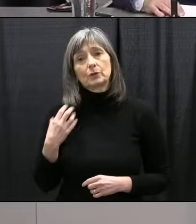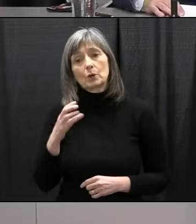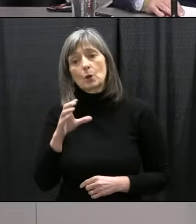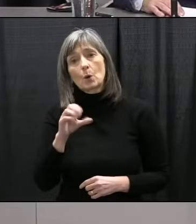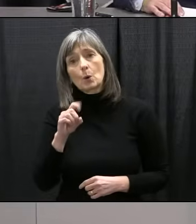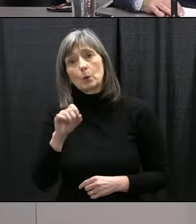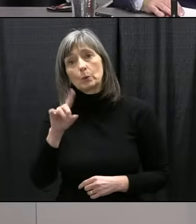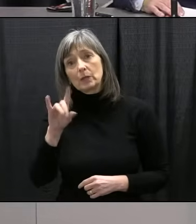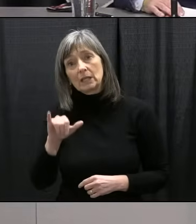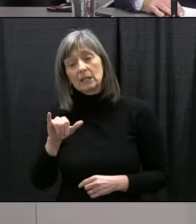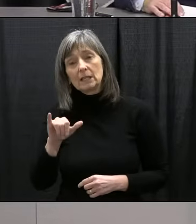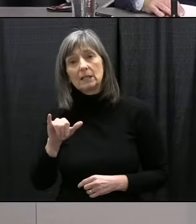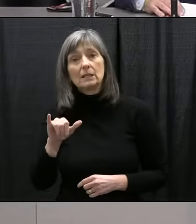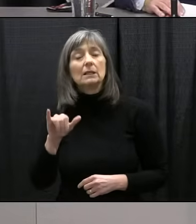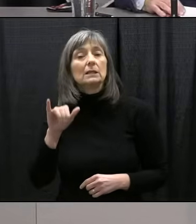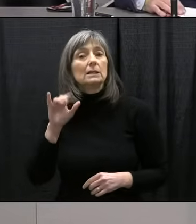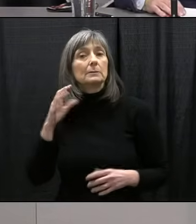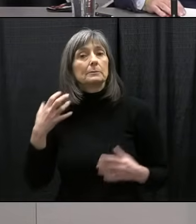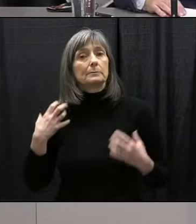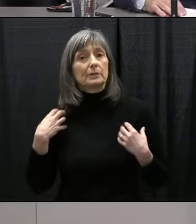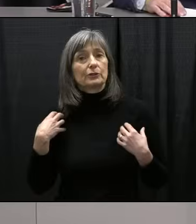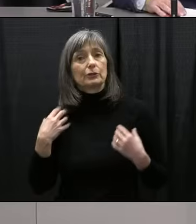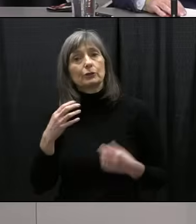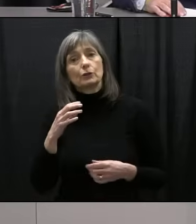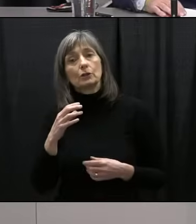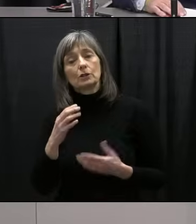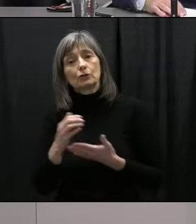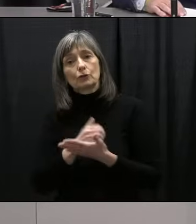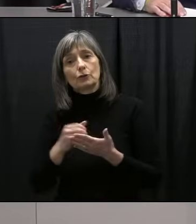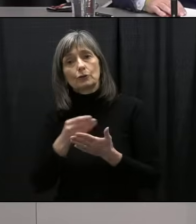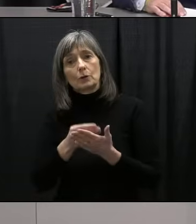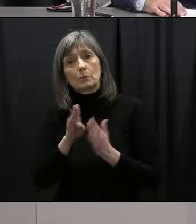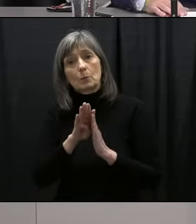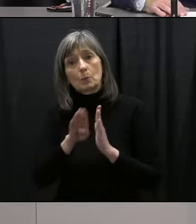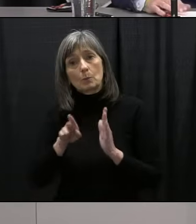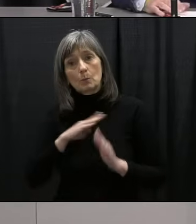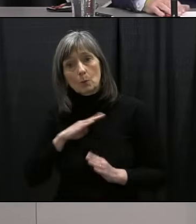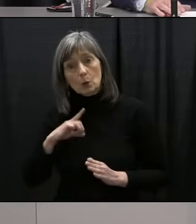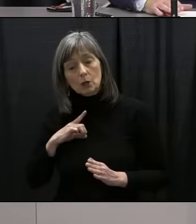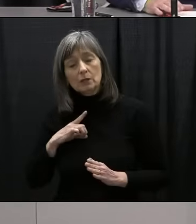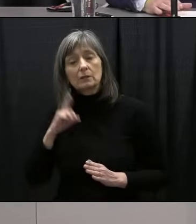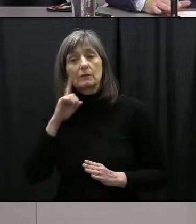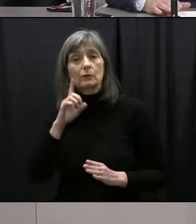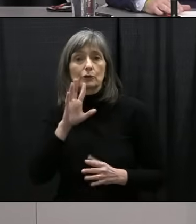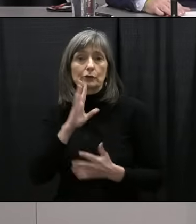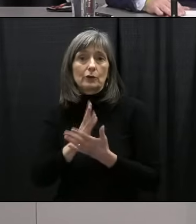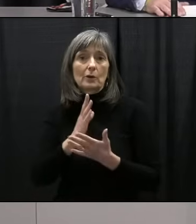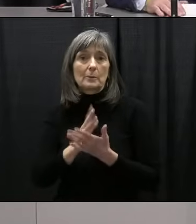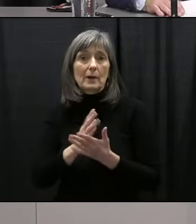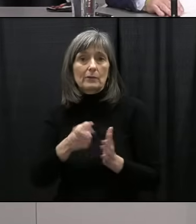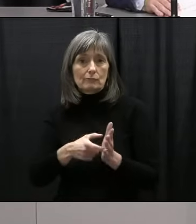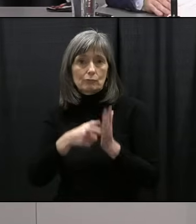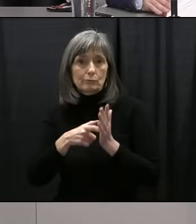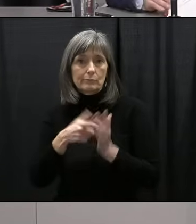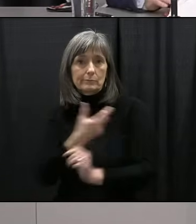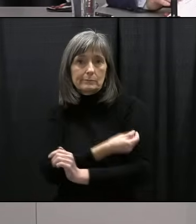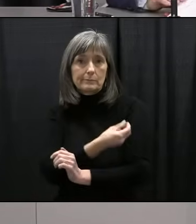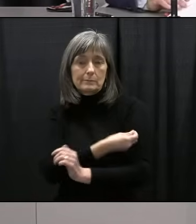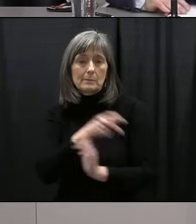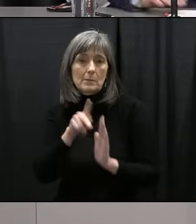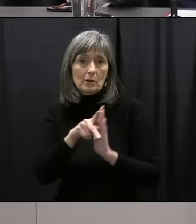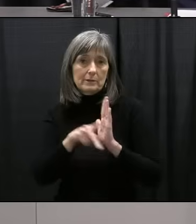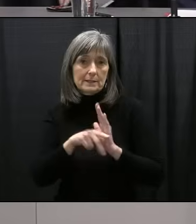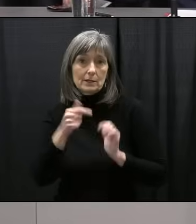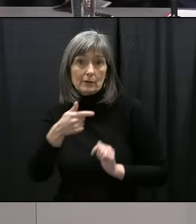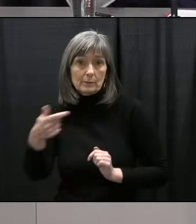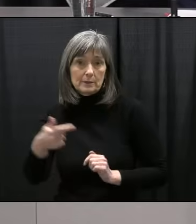Treasury Board to share more about the mandatory vaccine policy and the impacts it's had. Minister? Thank you very